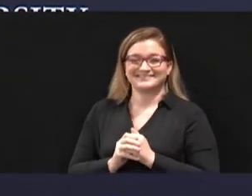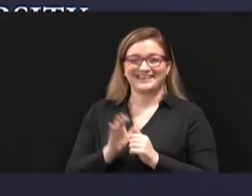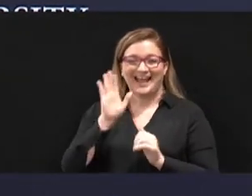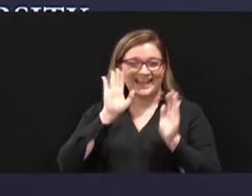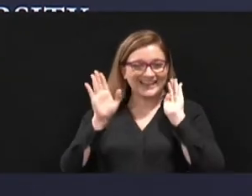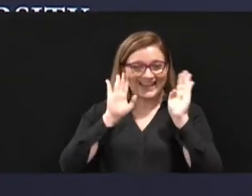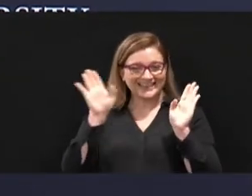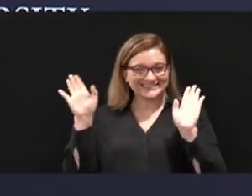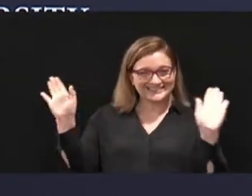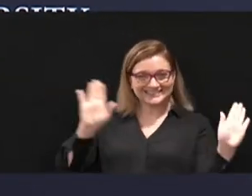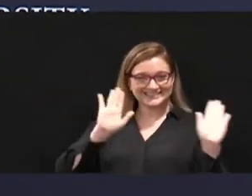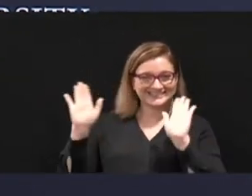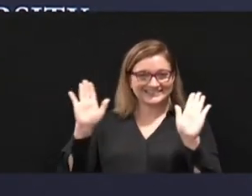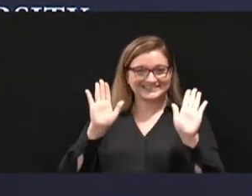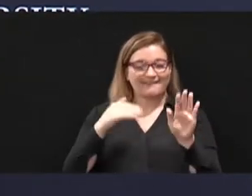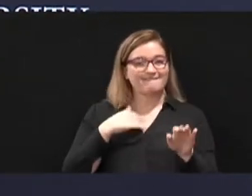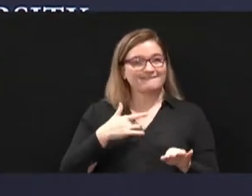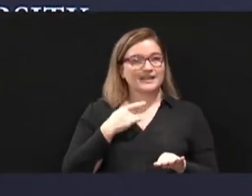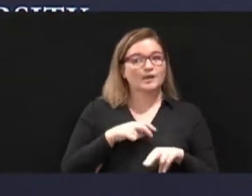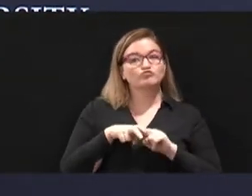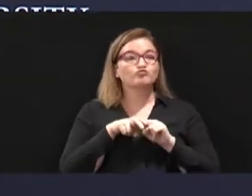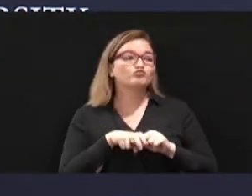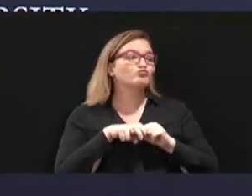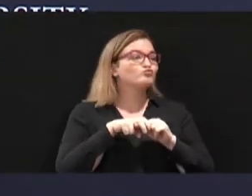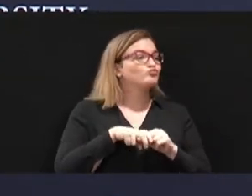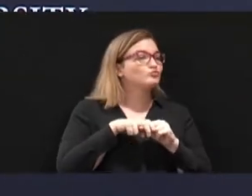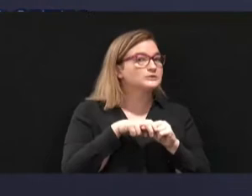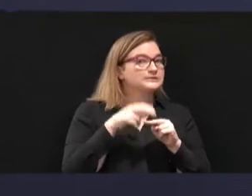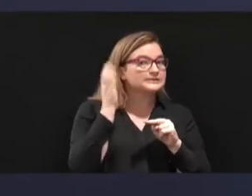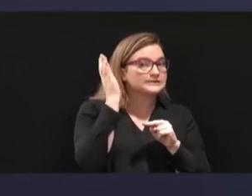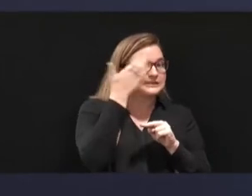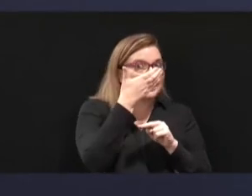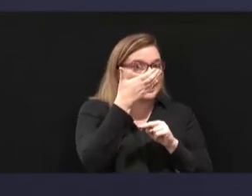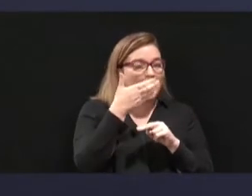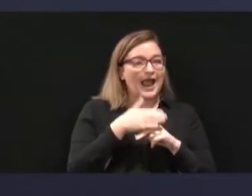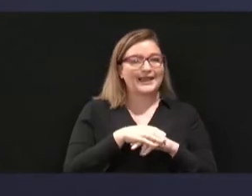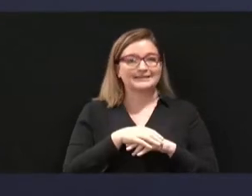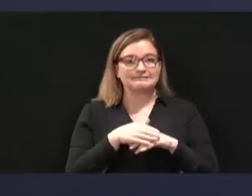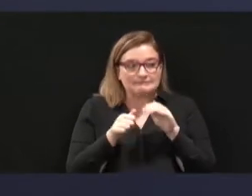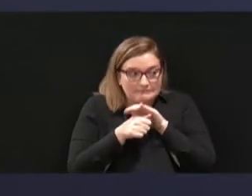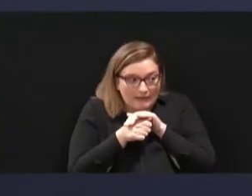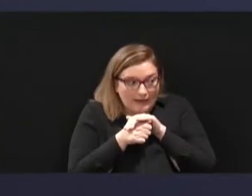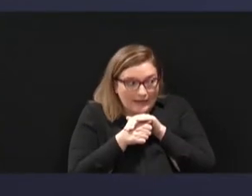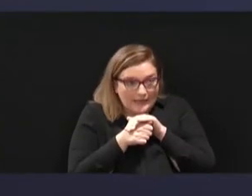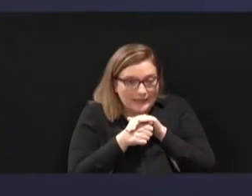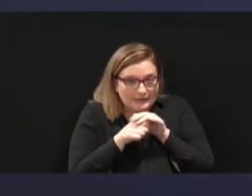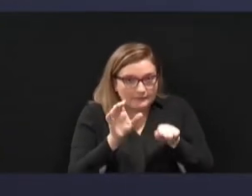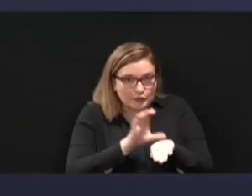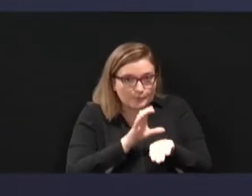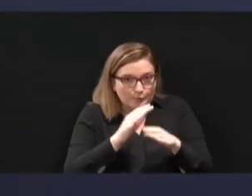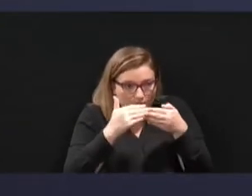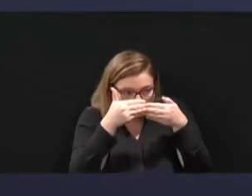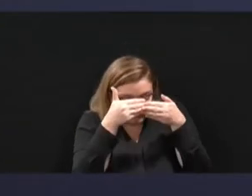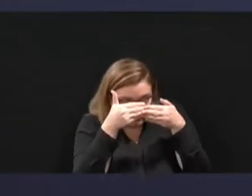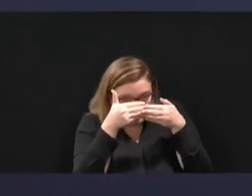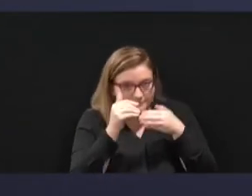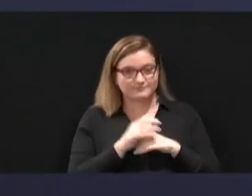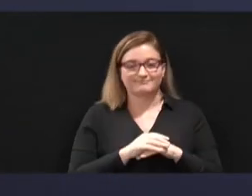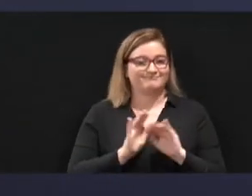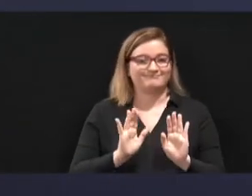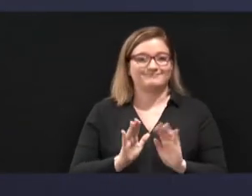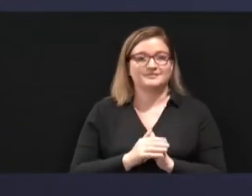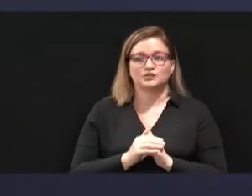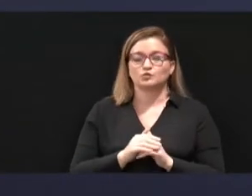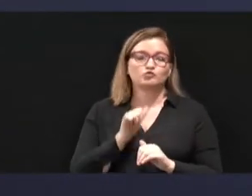Hi. I feel like I'm just sitting over there hiding behind a computer screen. Okay, so in your supplemental deck, there's no need to get them out